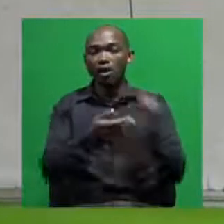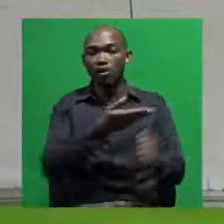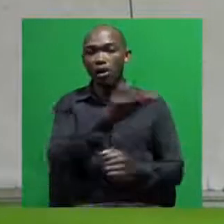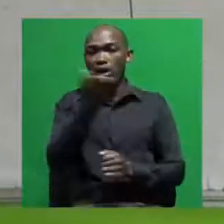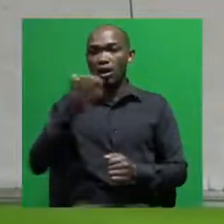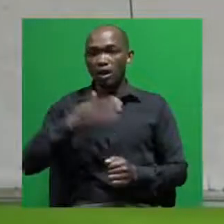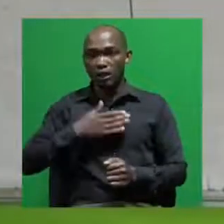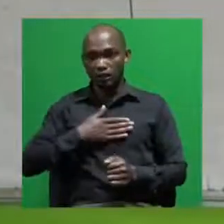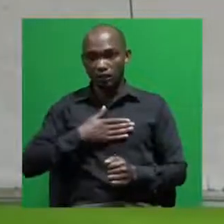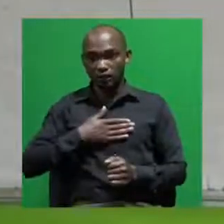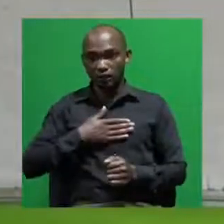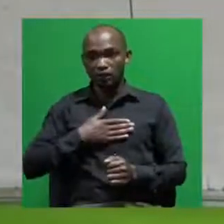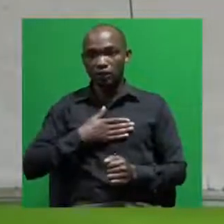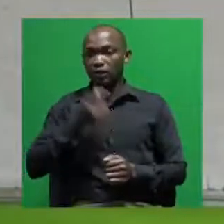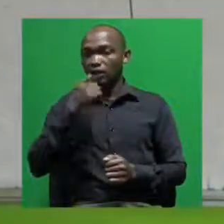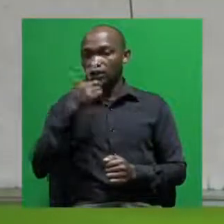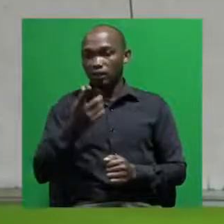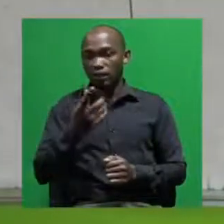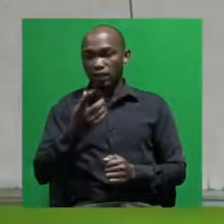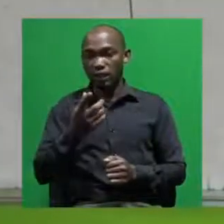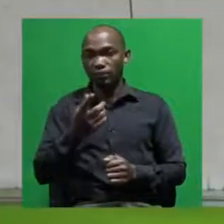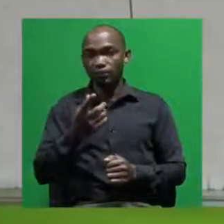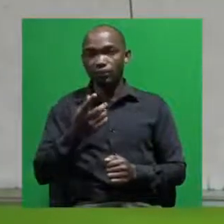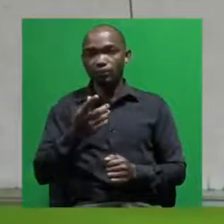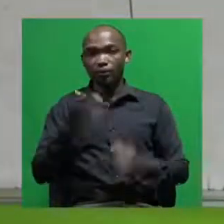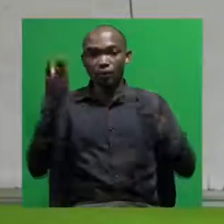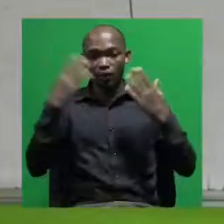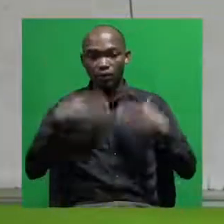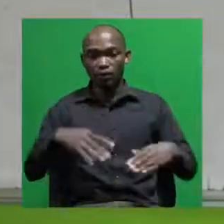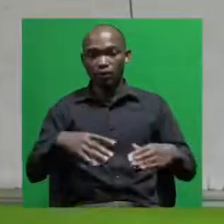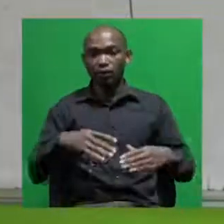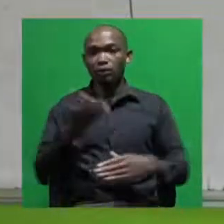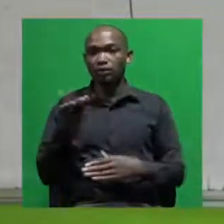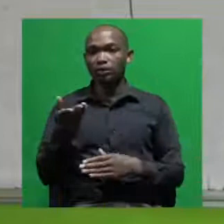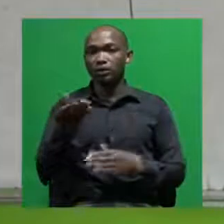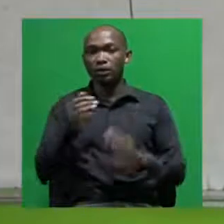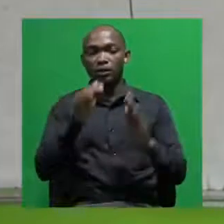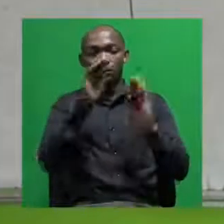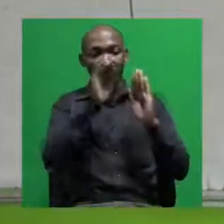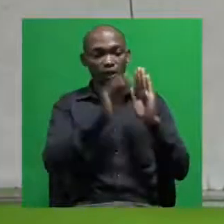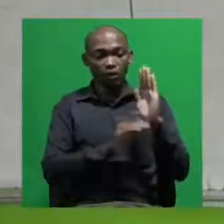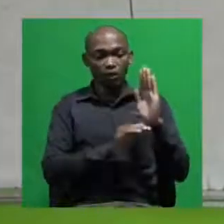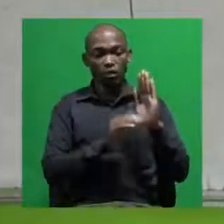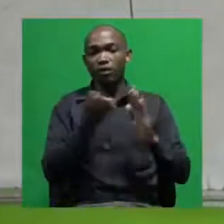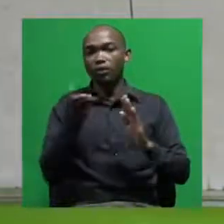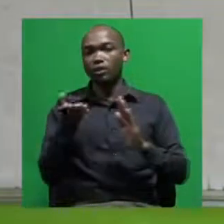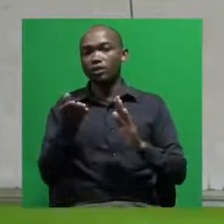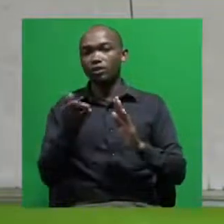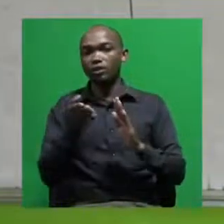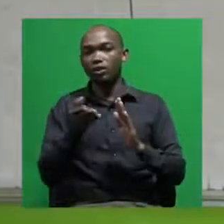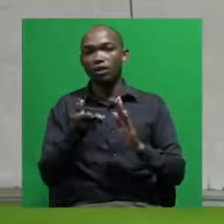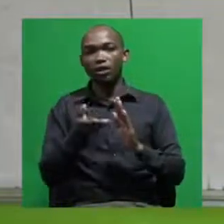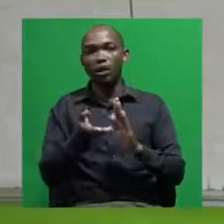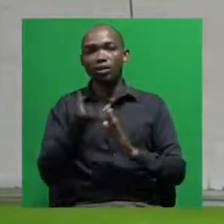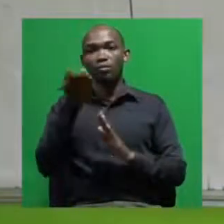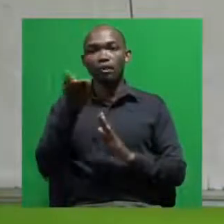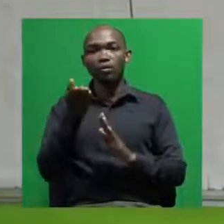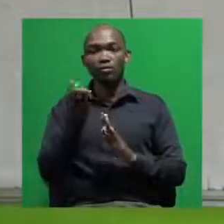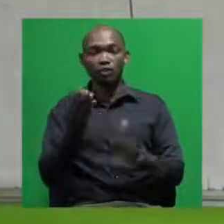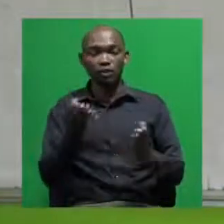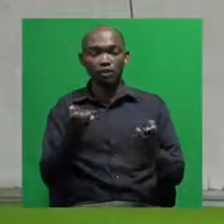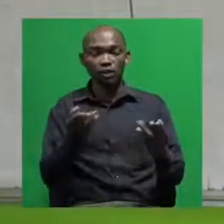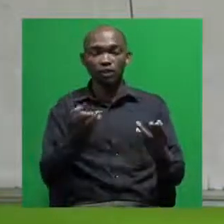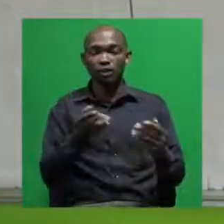that the body is healthy or not healthy. Below this or above of this, it will